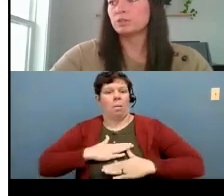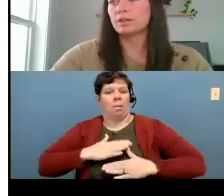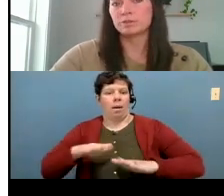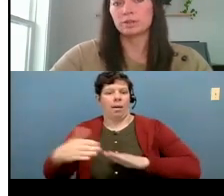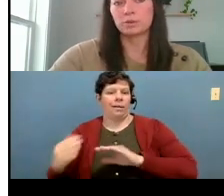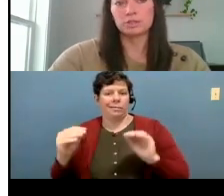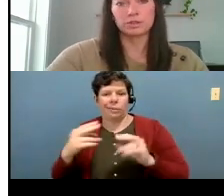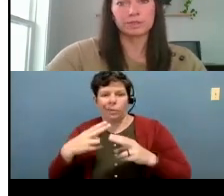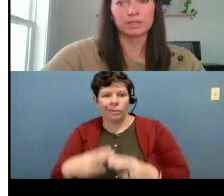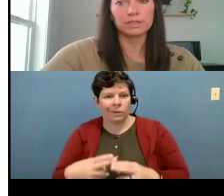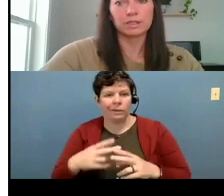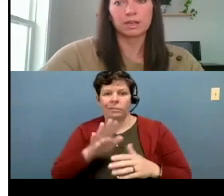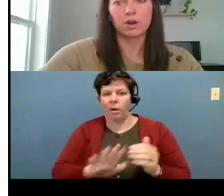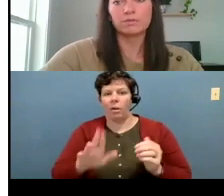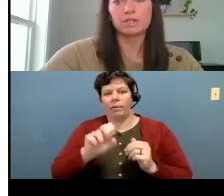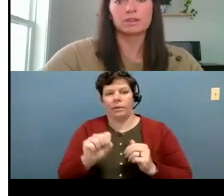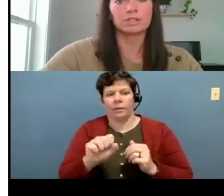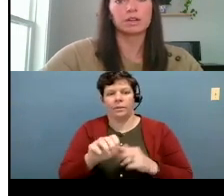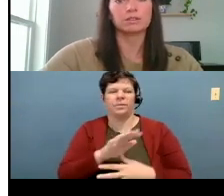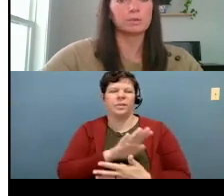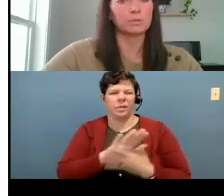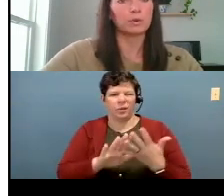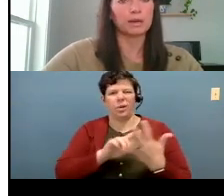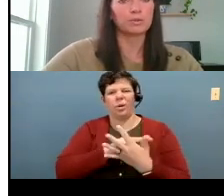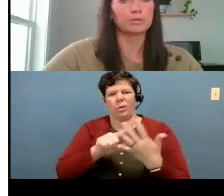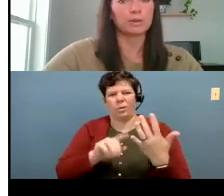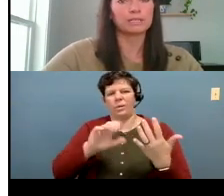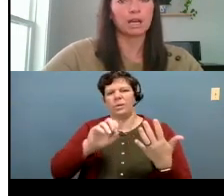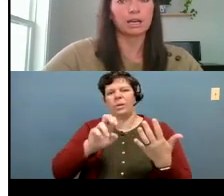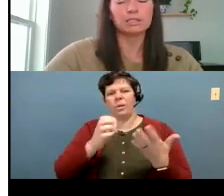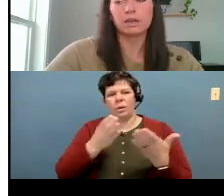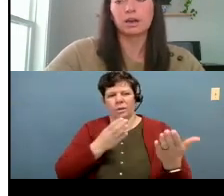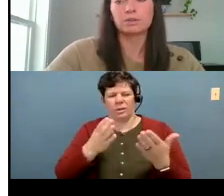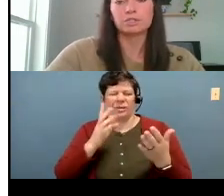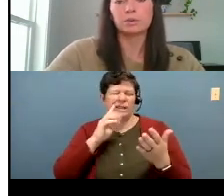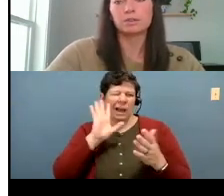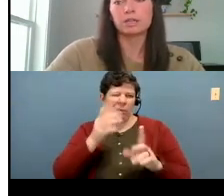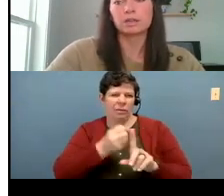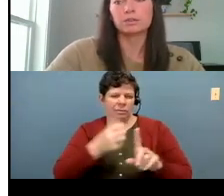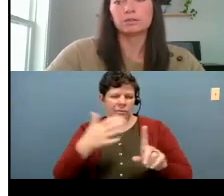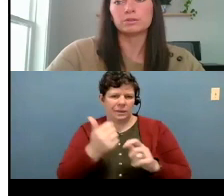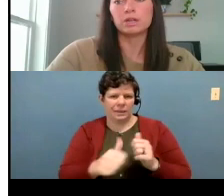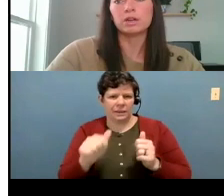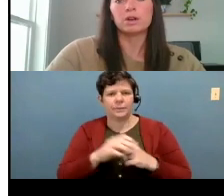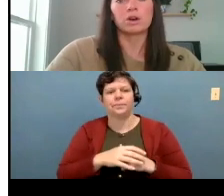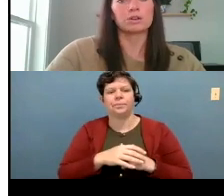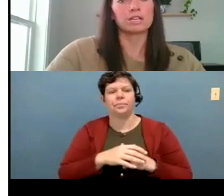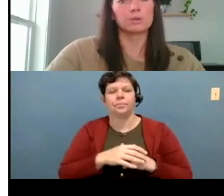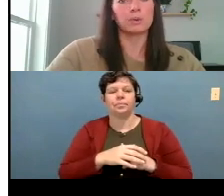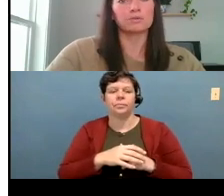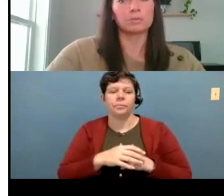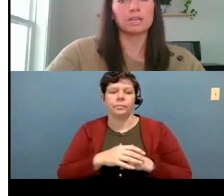hope to do that through our core services. And all of these I'll talk a little bit more about throughout my slides. But just quickly, they include